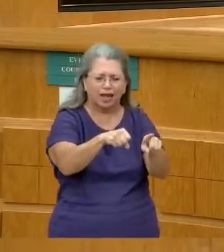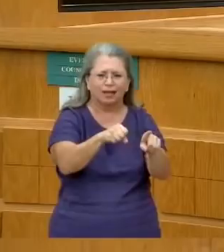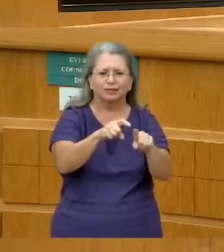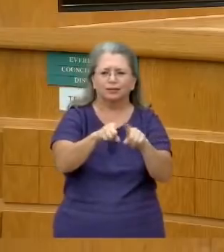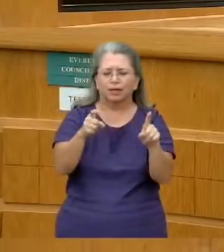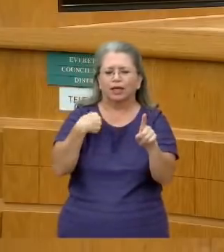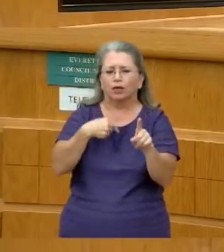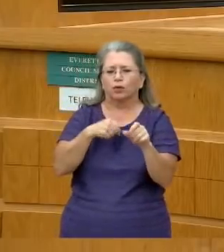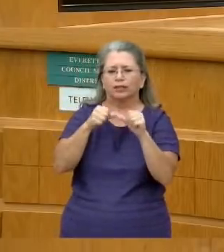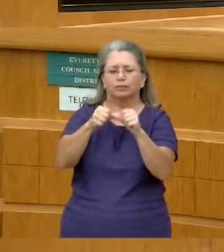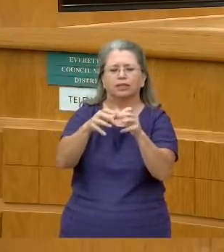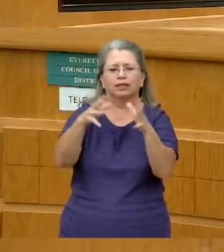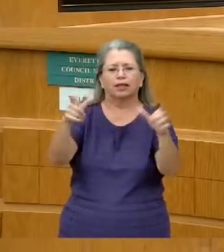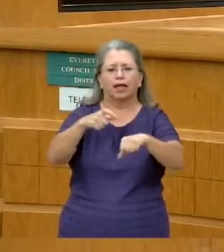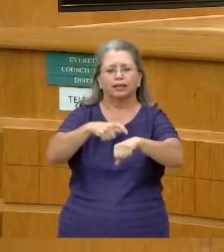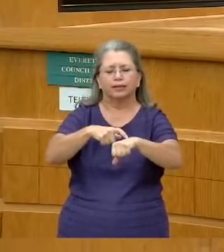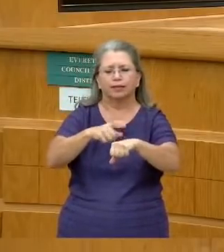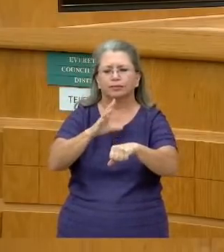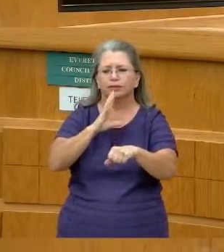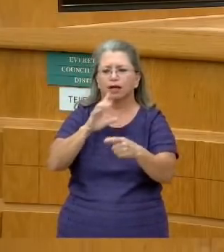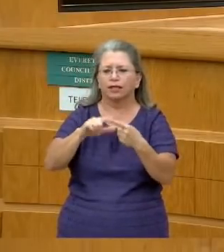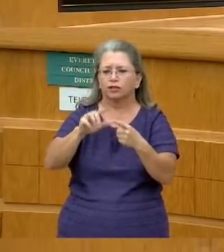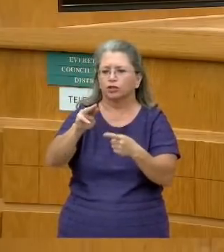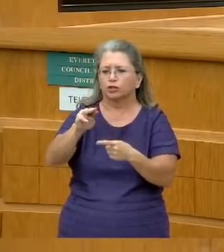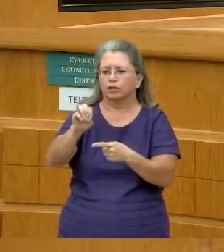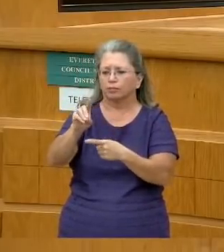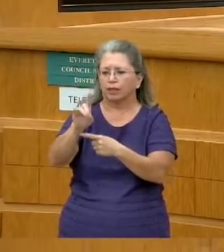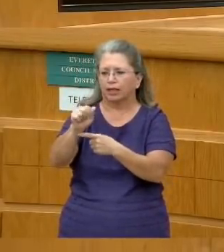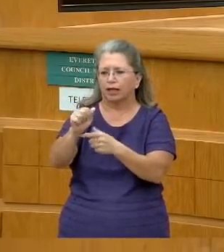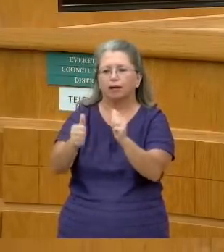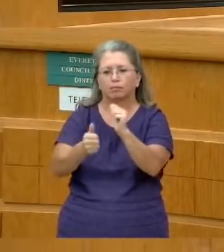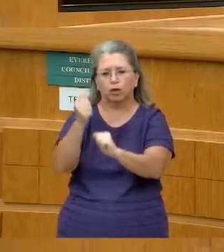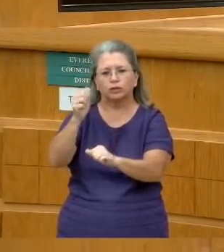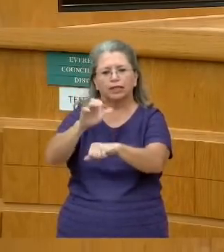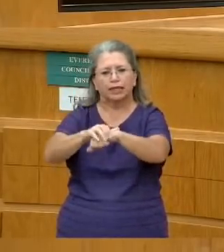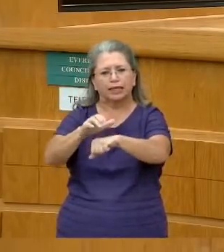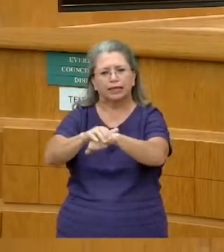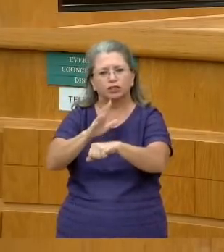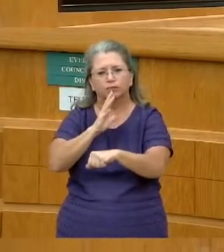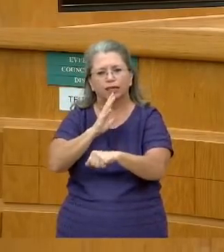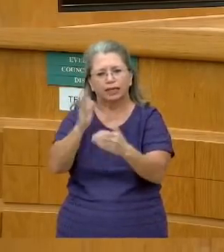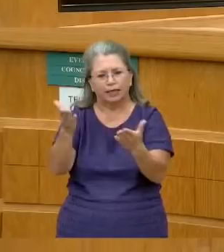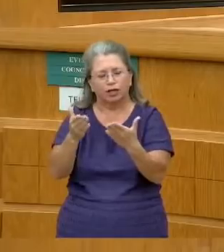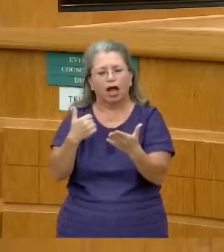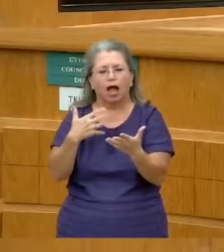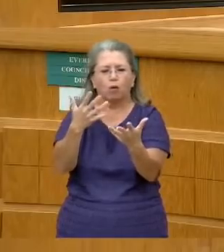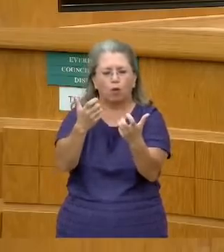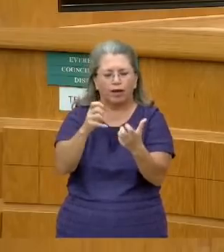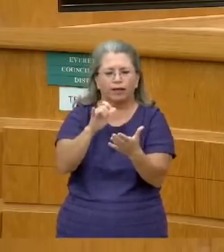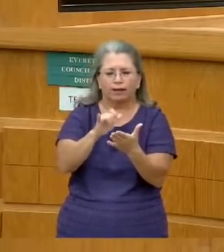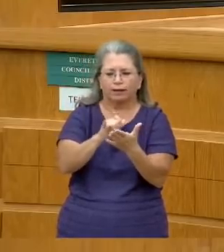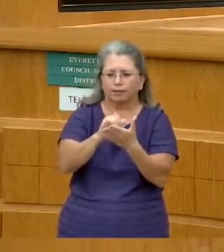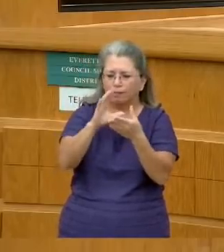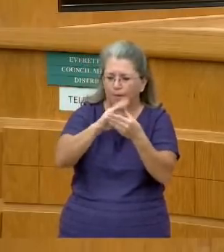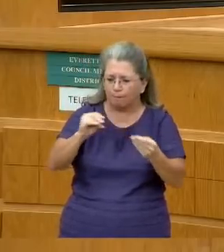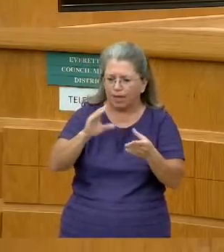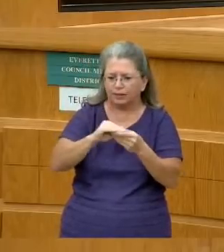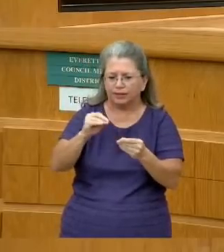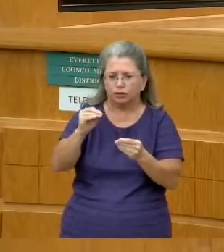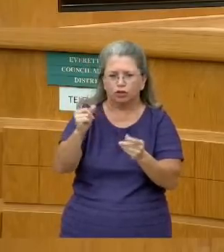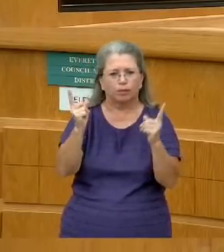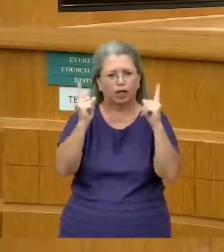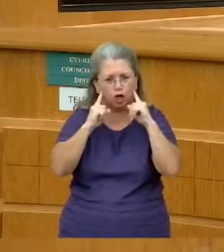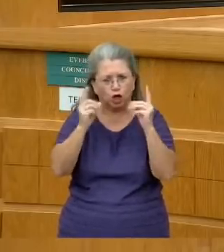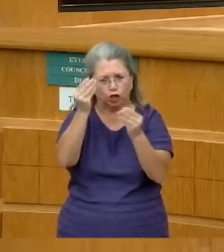to the media, which is mainly English speaking here. And I wanted this message to be heard